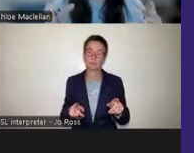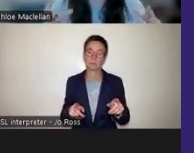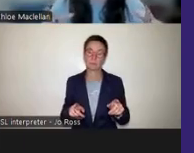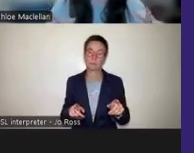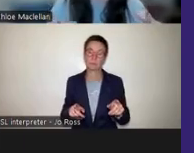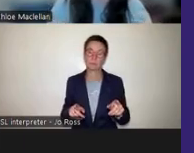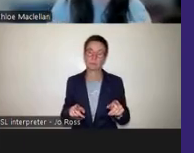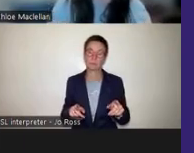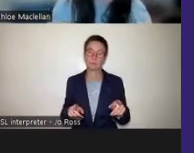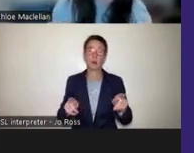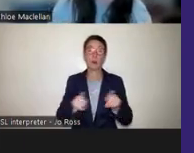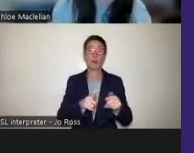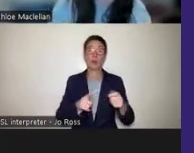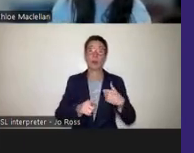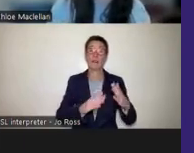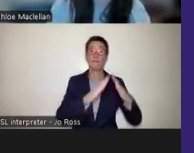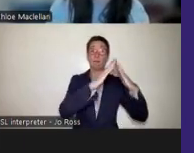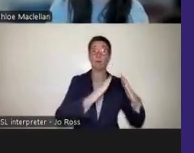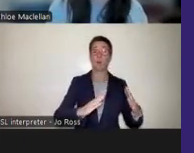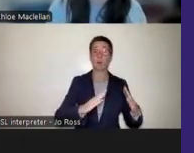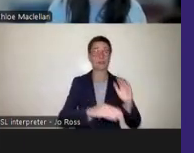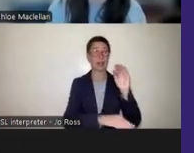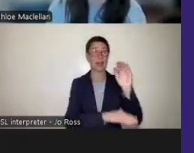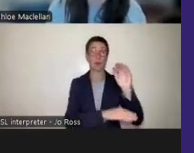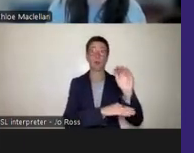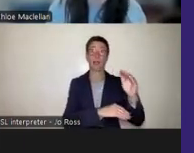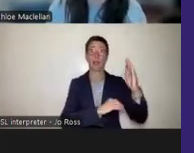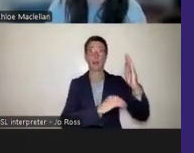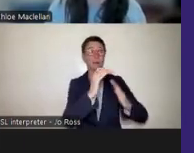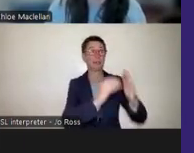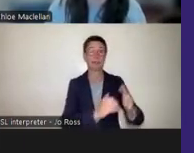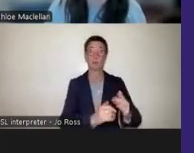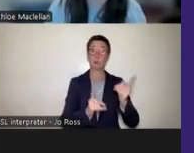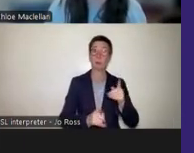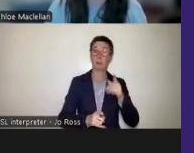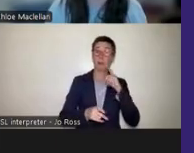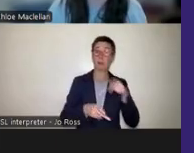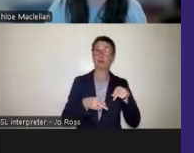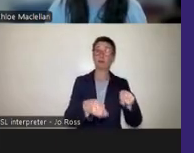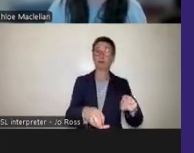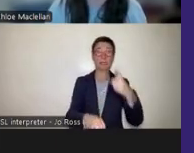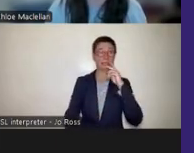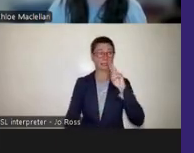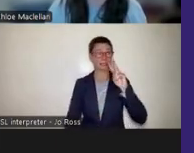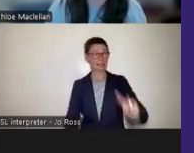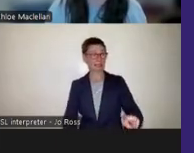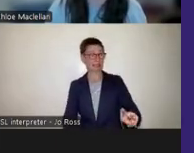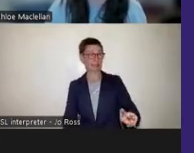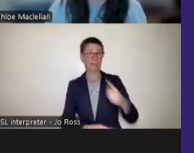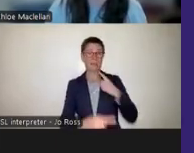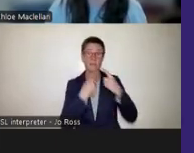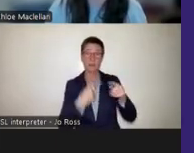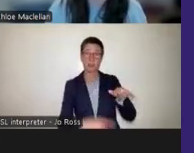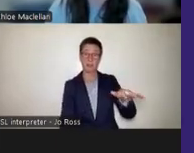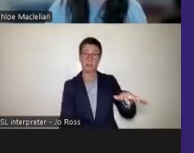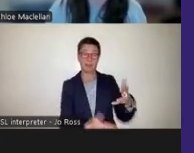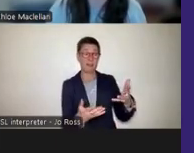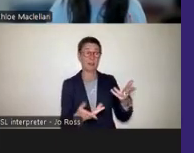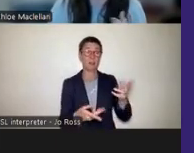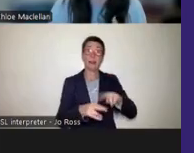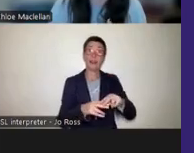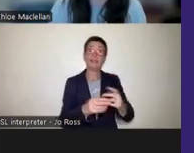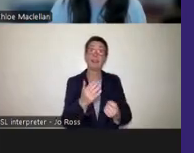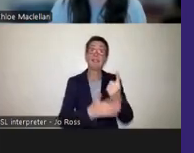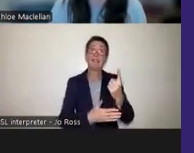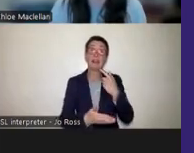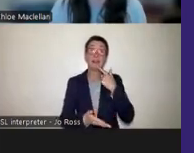so chalkboards outside the front of the building, as well as on their social media and their website. So if there's an event going on that will cost extra, that's